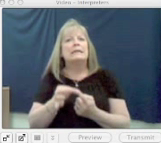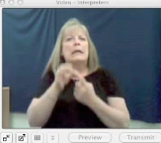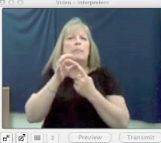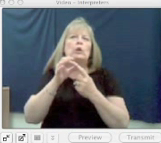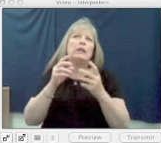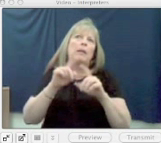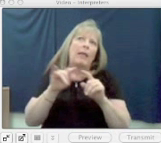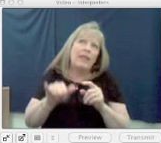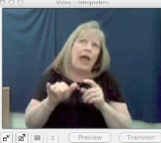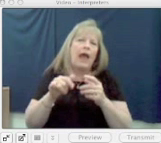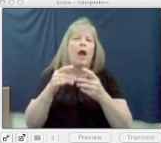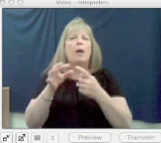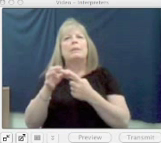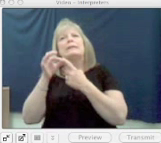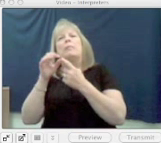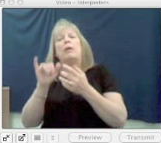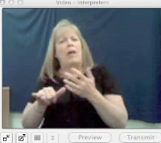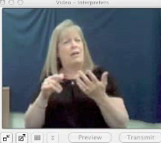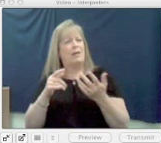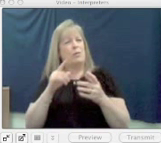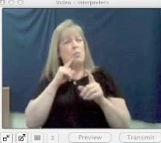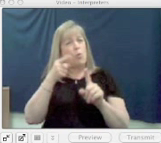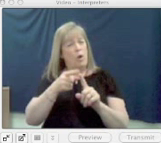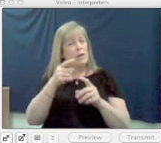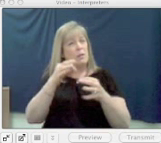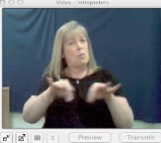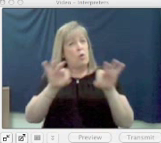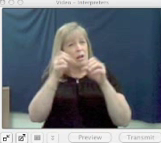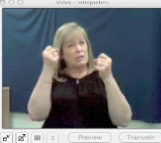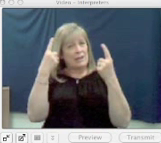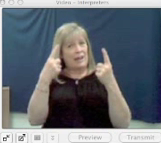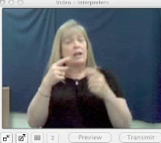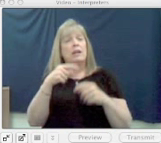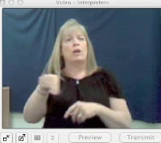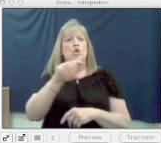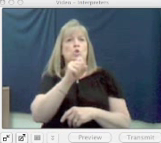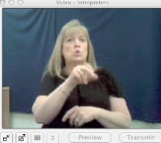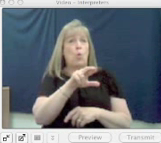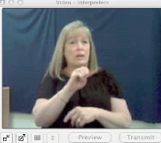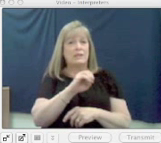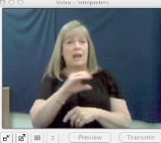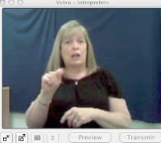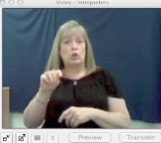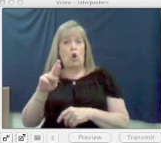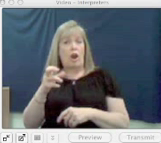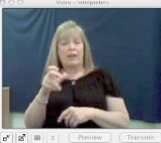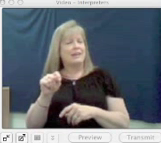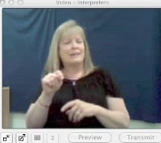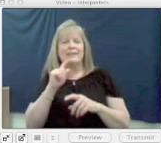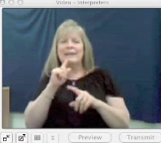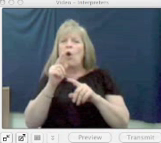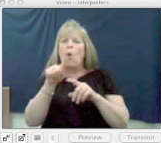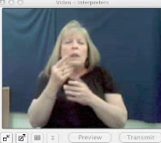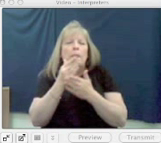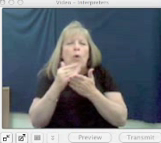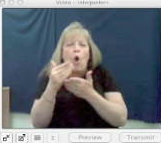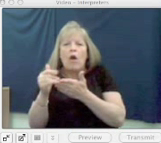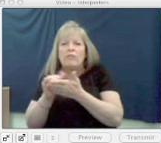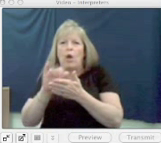target language is only a piece of the story. In essence, what we are saying is that context